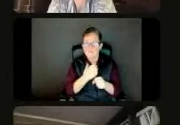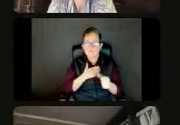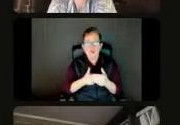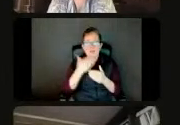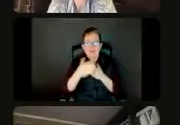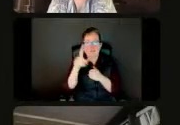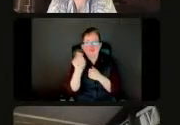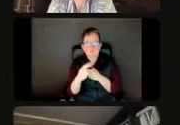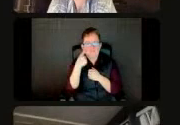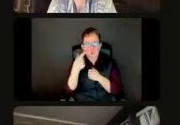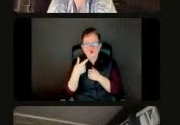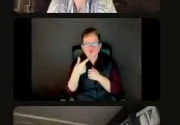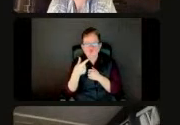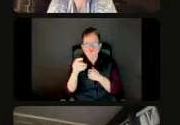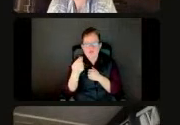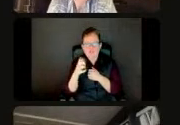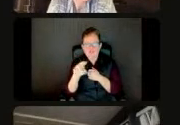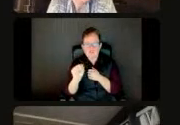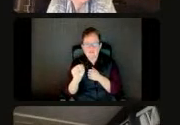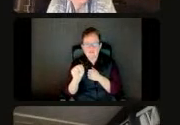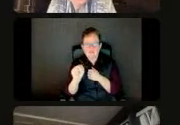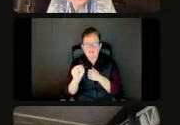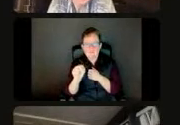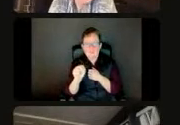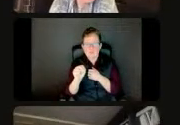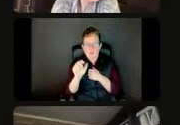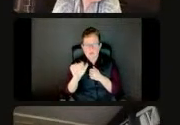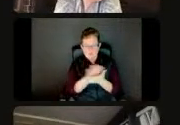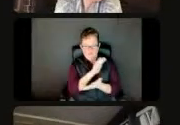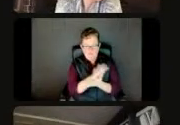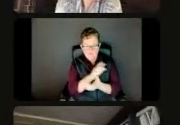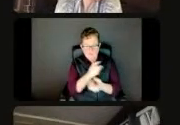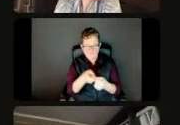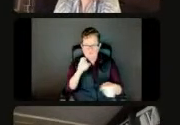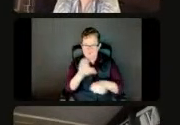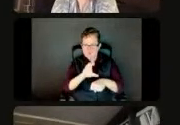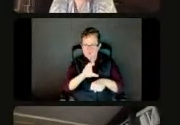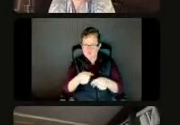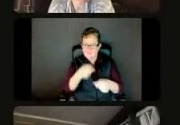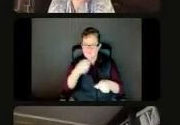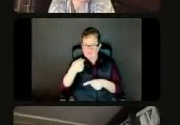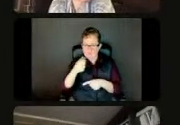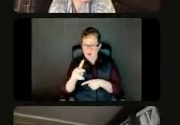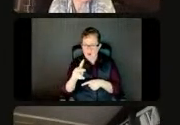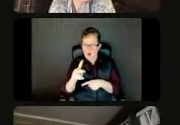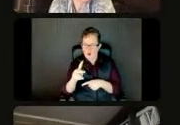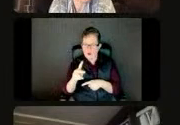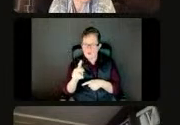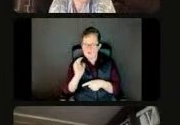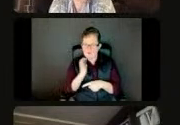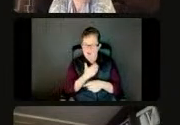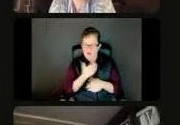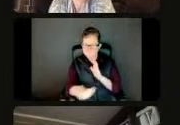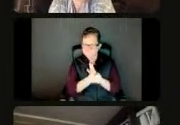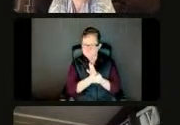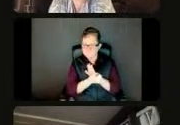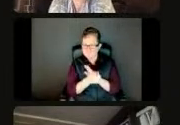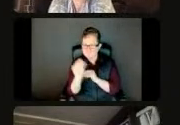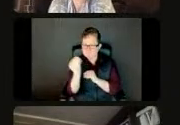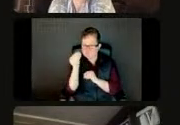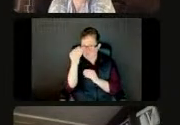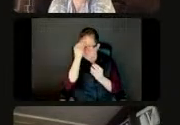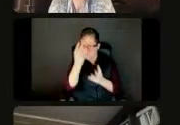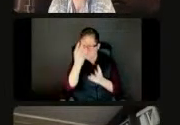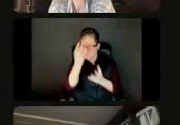for Gretchen. On the handout that we got from Church at the Park in our